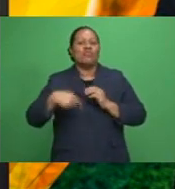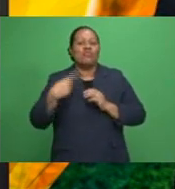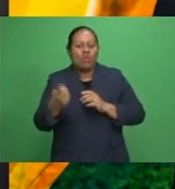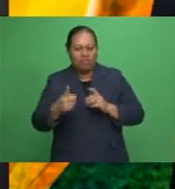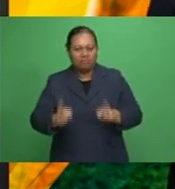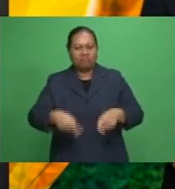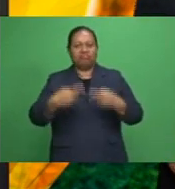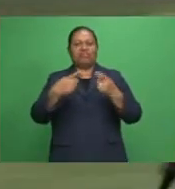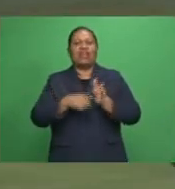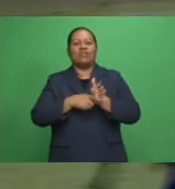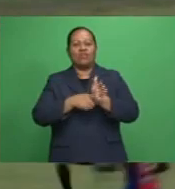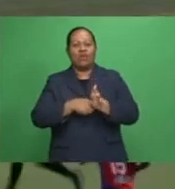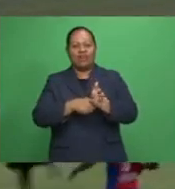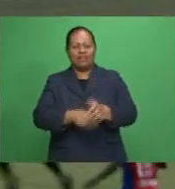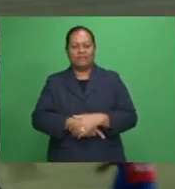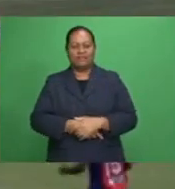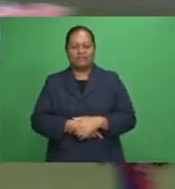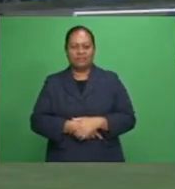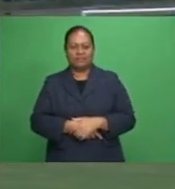Dama has more.